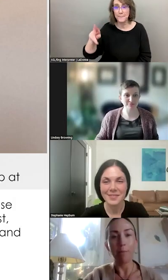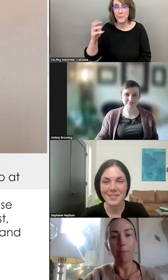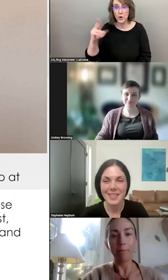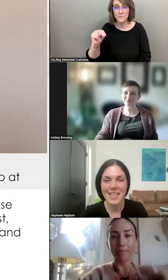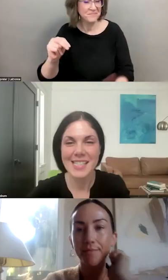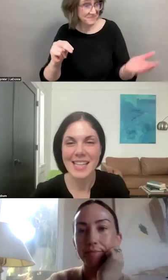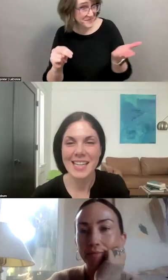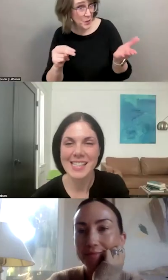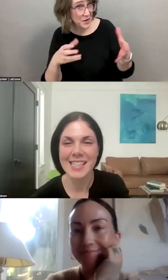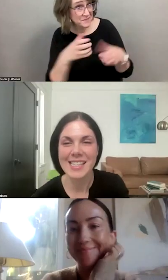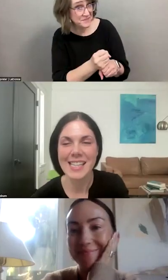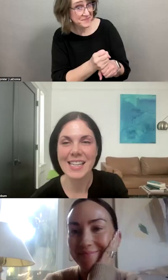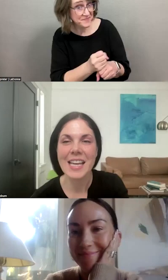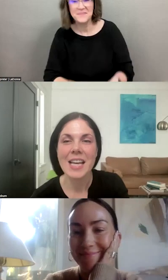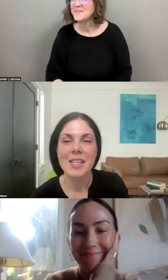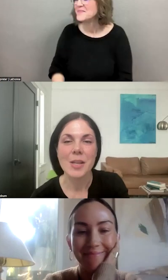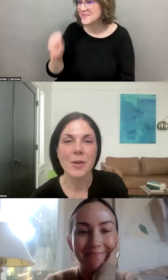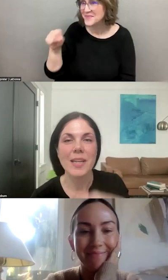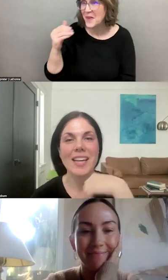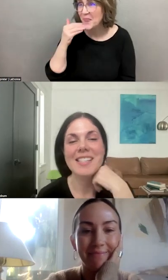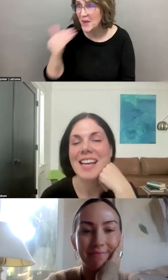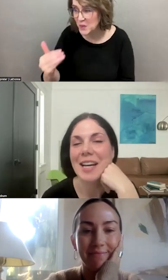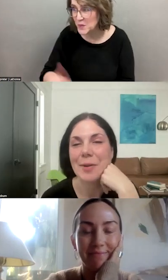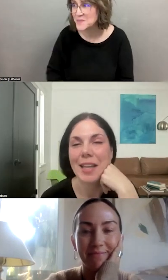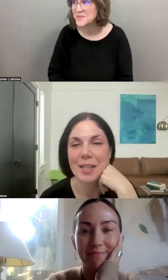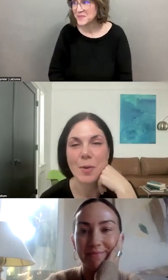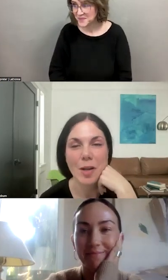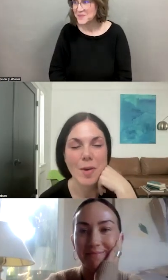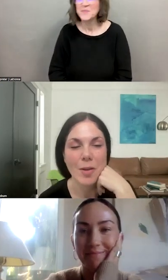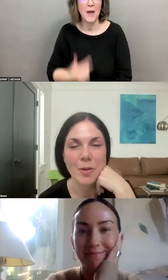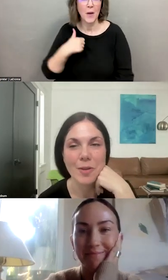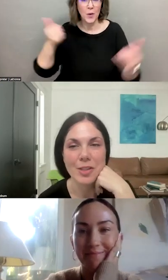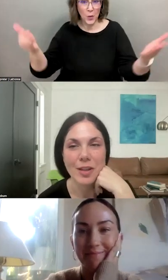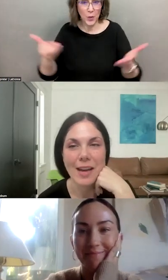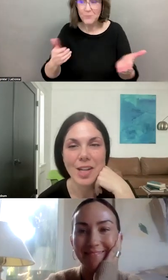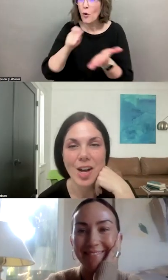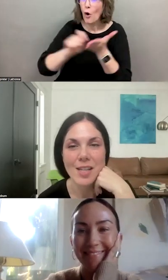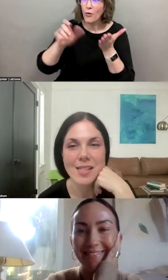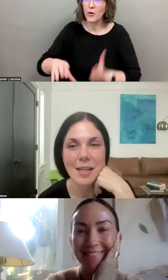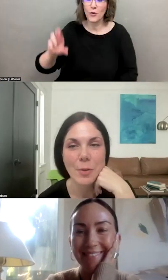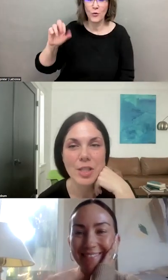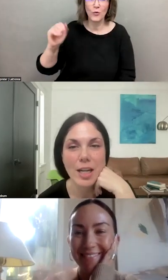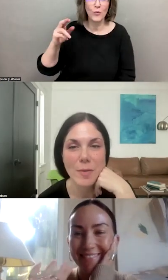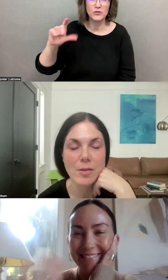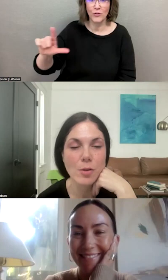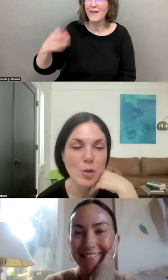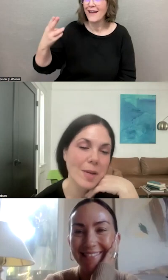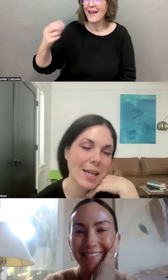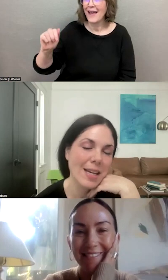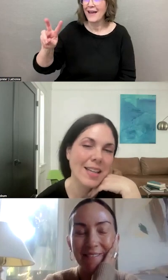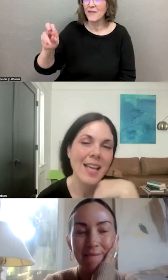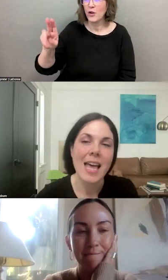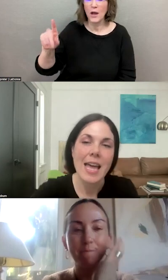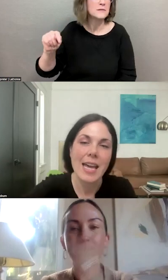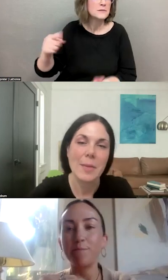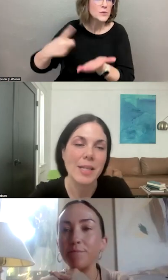interview? Yes, thanks, Lindsay. So yes, I would like to welcome author Rachel Habacost. We chatted about social